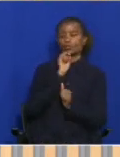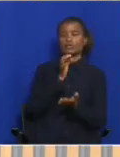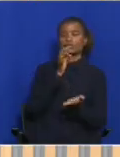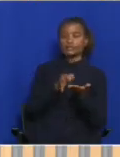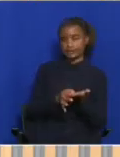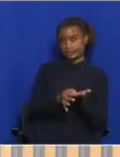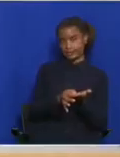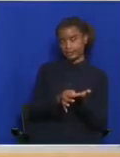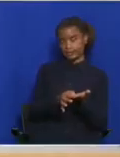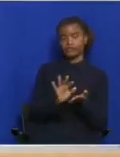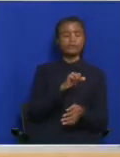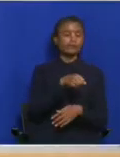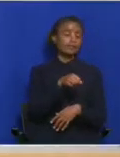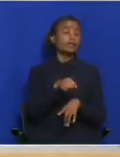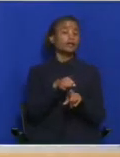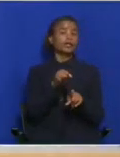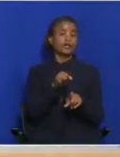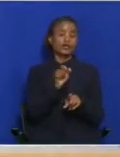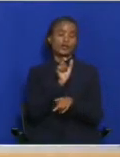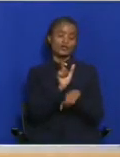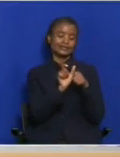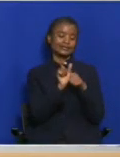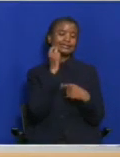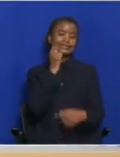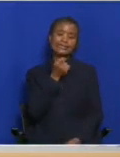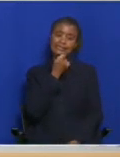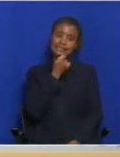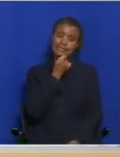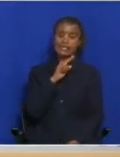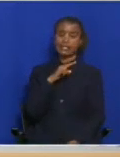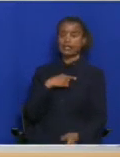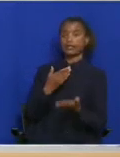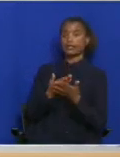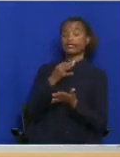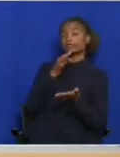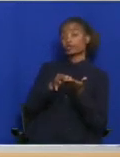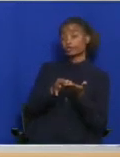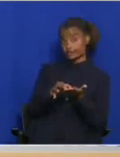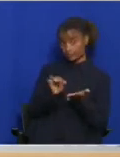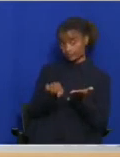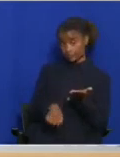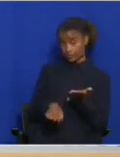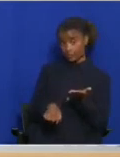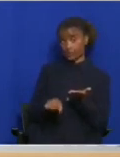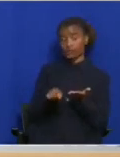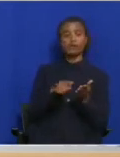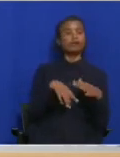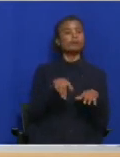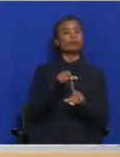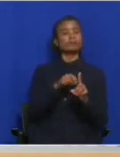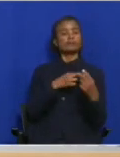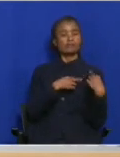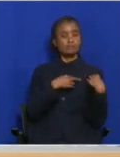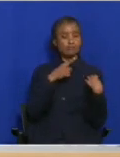the word says, and I rather use the word posits. If the transcriber can edit the transcription, that's perfectly No, fine. they don't need